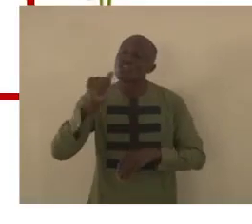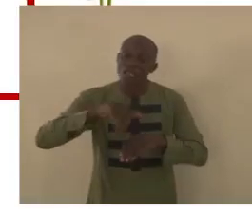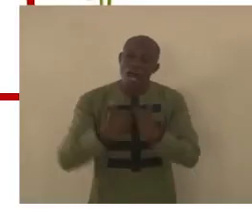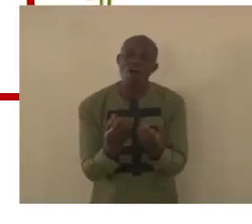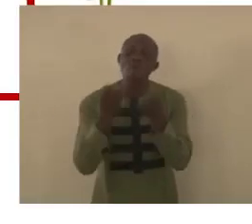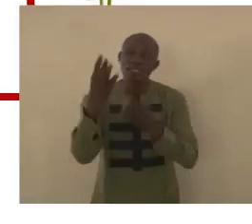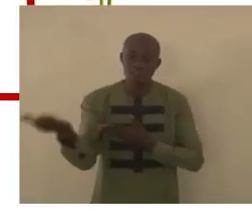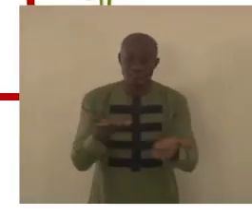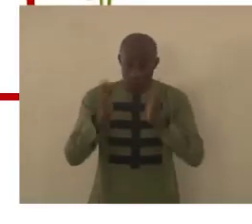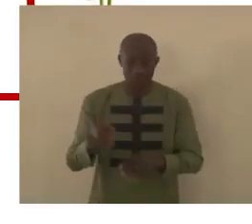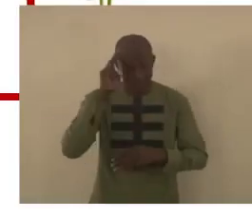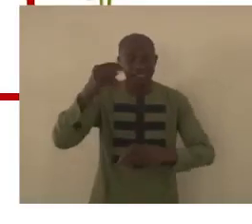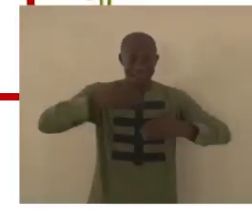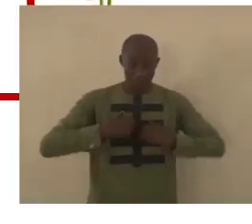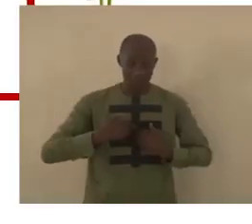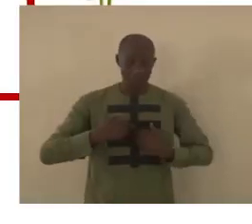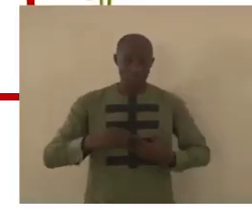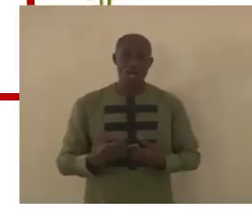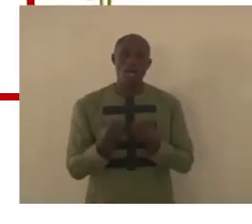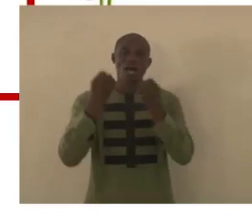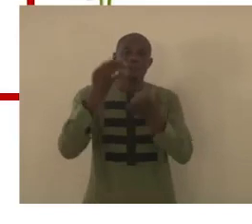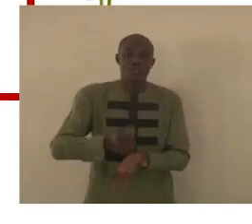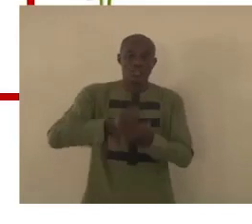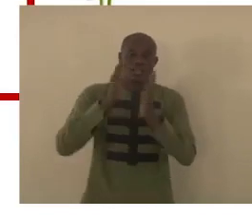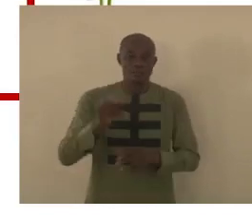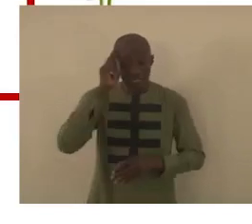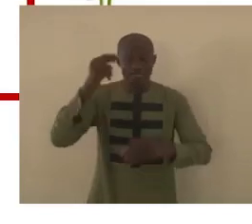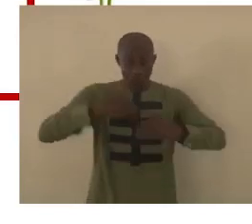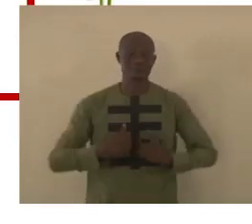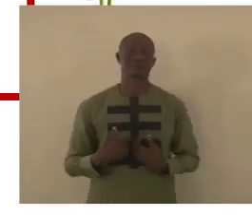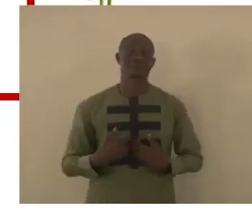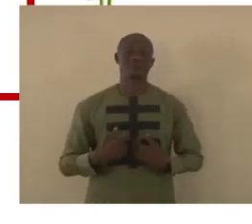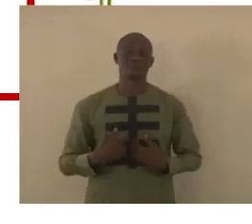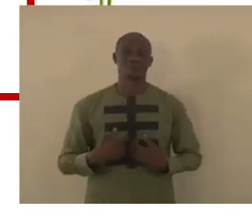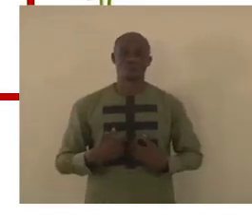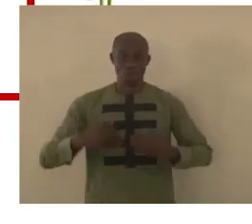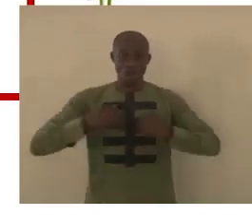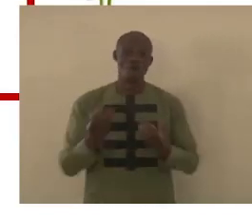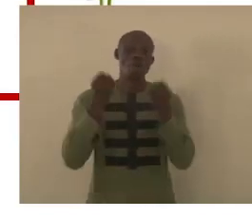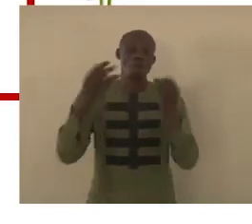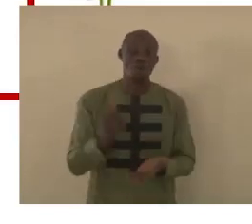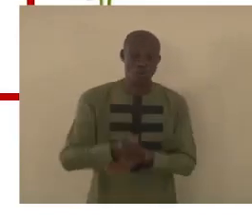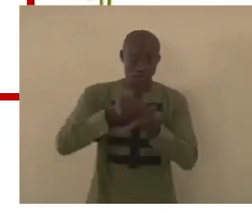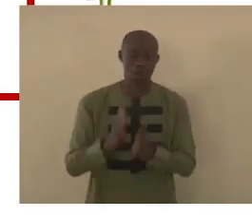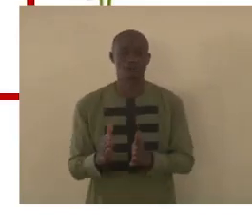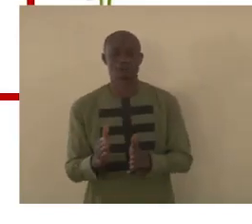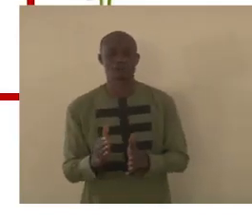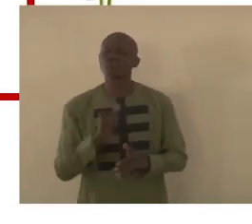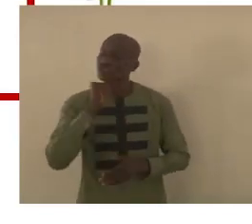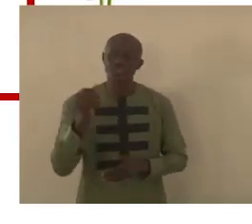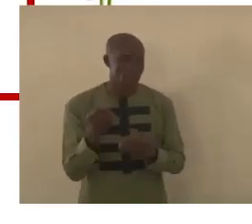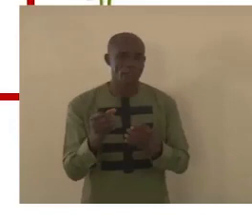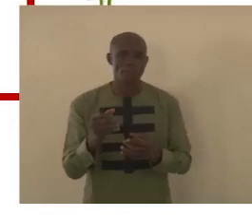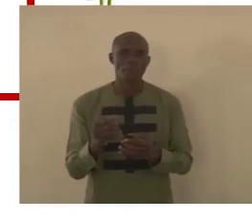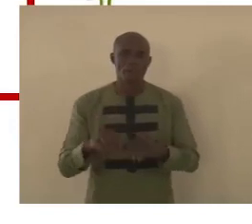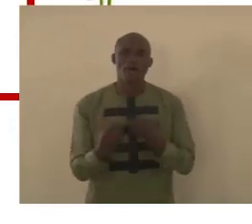how many servants he has, how many aides, as our brother rightly says, you gather aides to yourself, not how many aides that